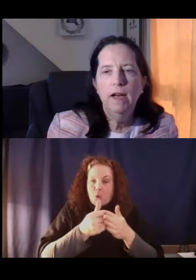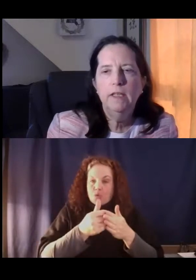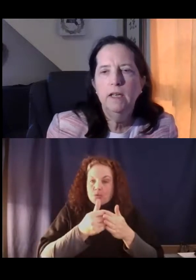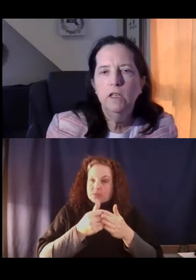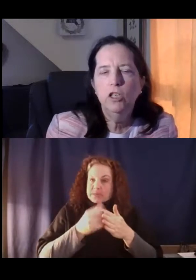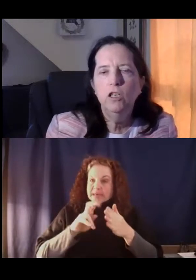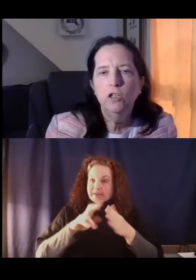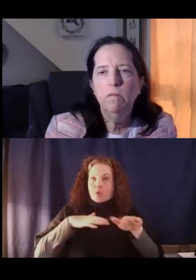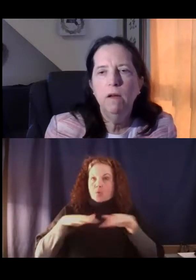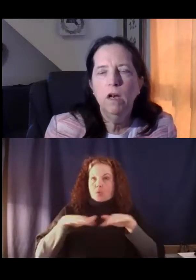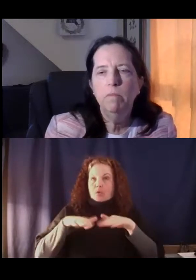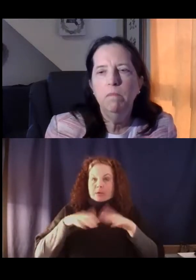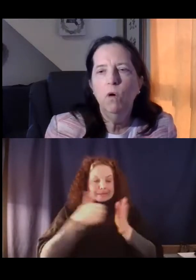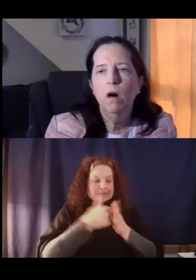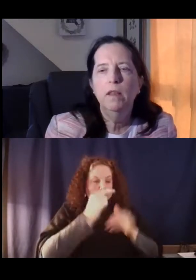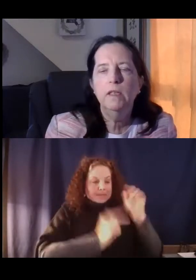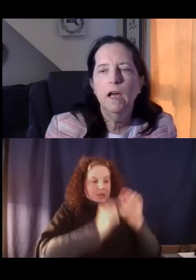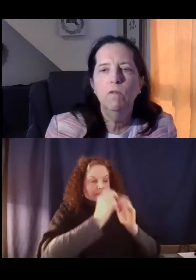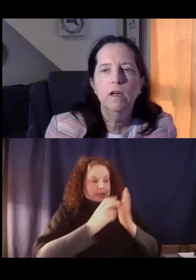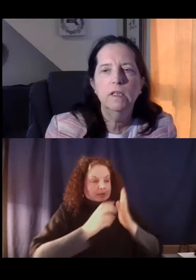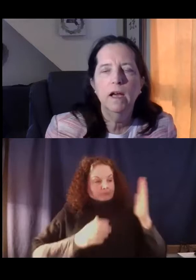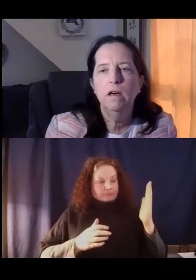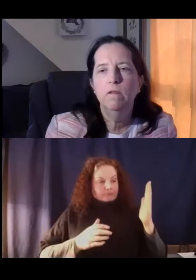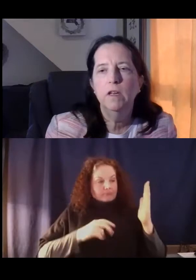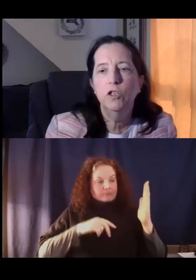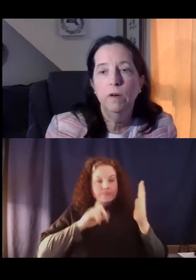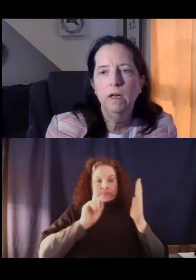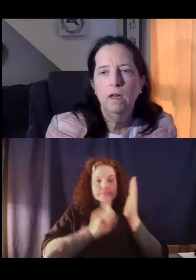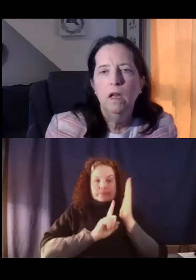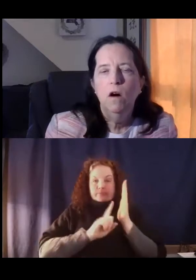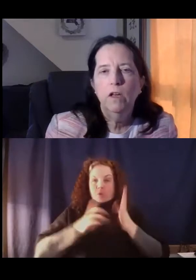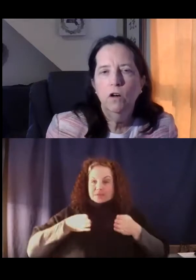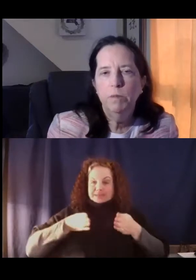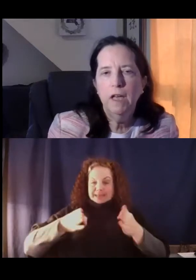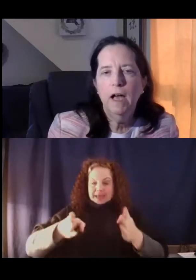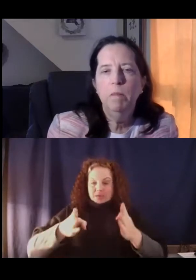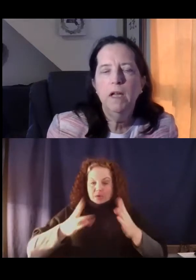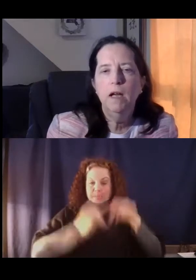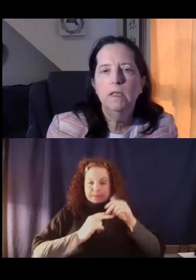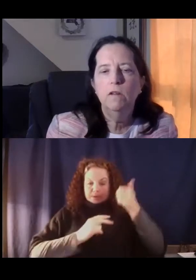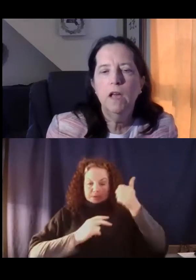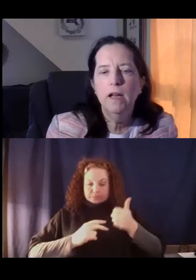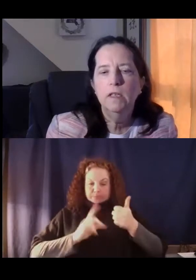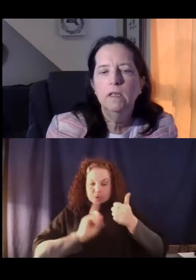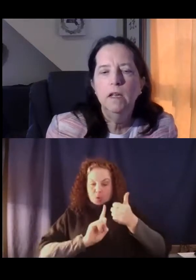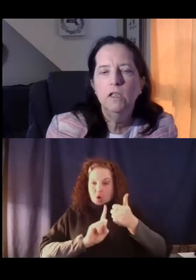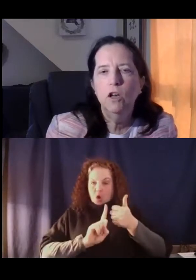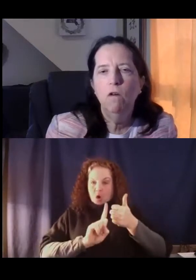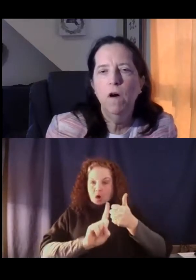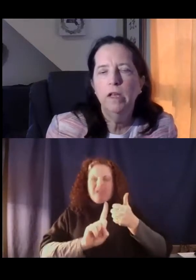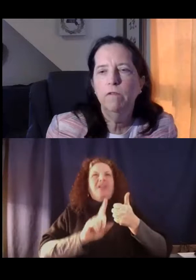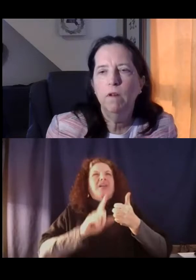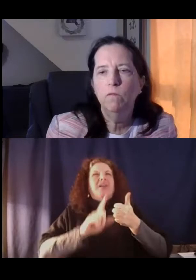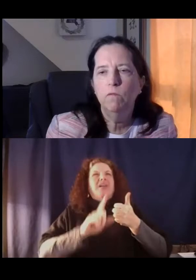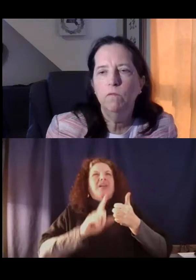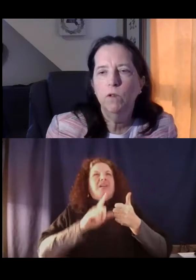and ice conditions, you may want to be more on the sidewalk side of the street or the curb side because there's ice and snow falling